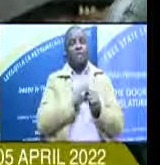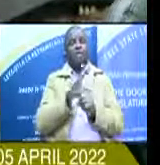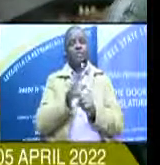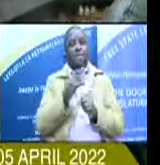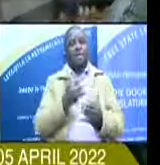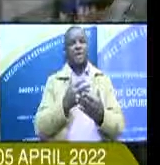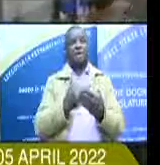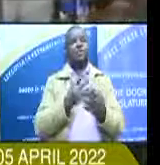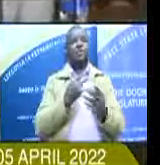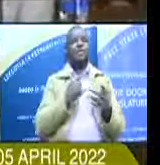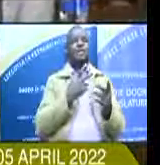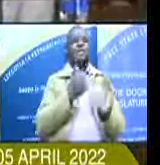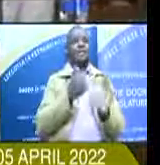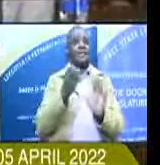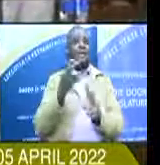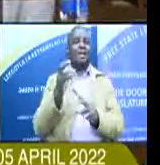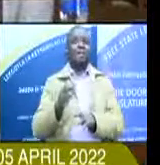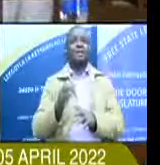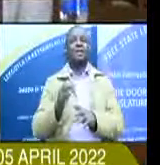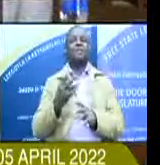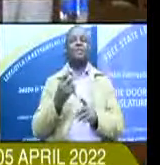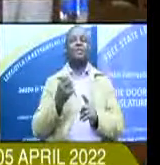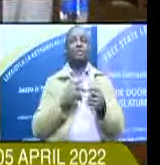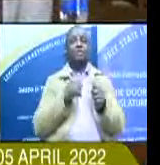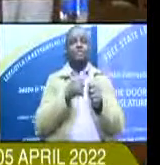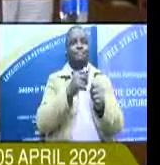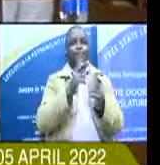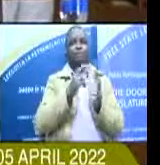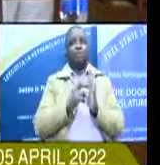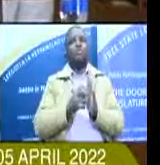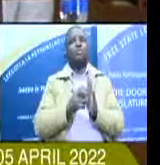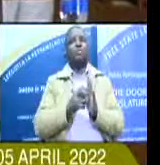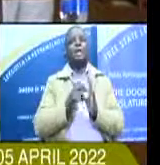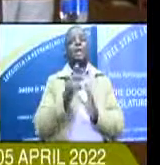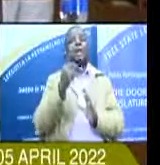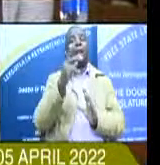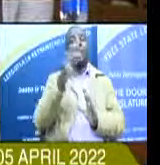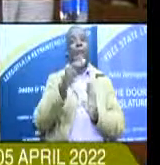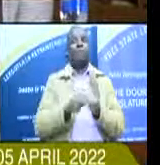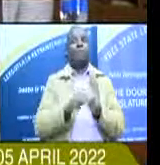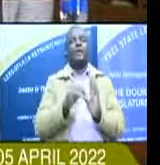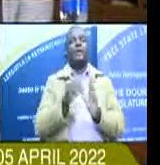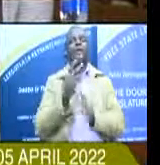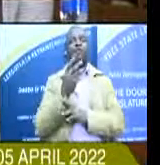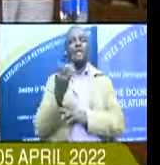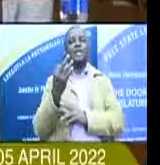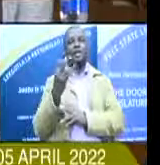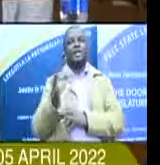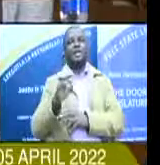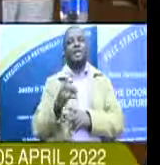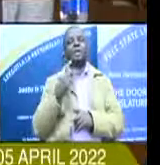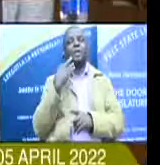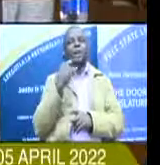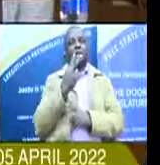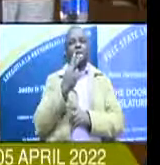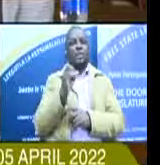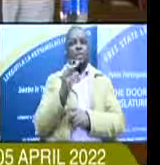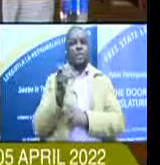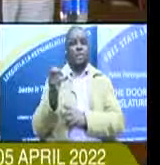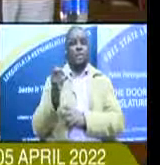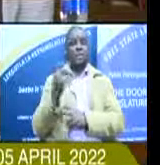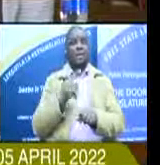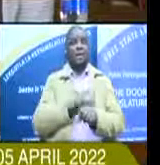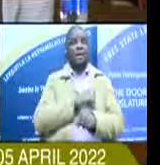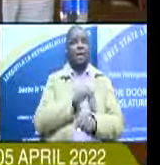at 69% compliance. This declined to 43% in 2020 as a result of